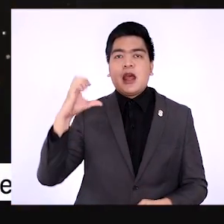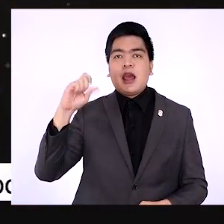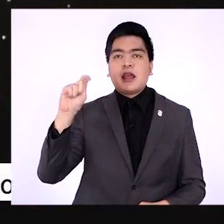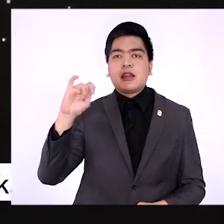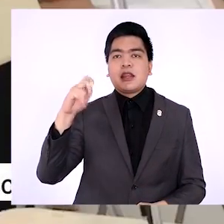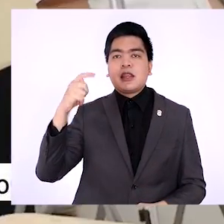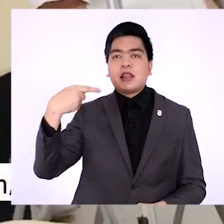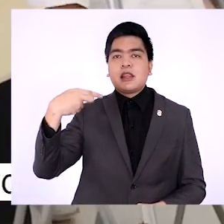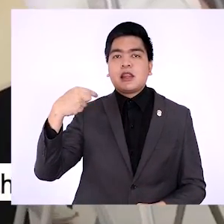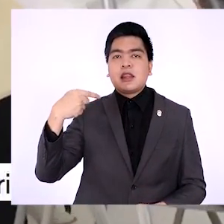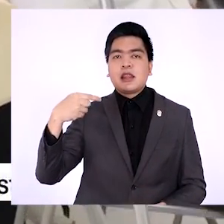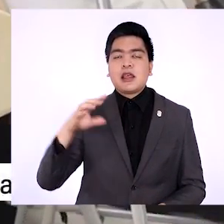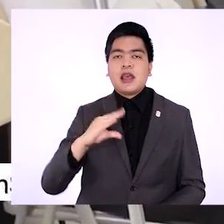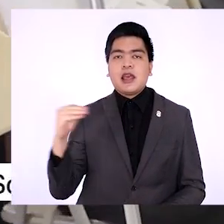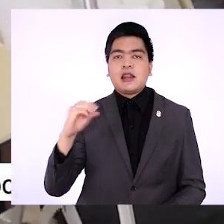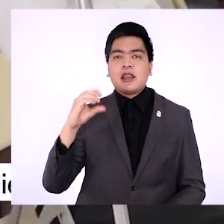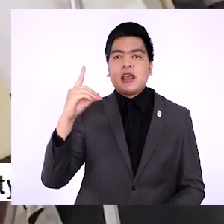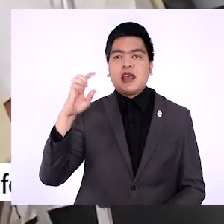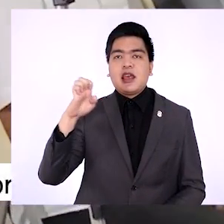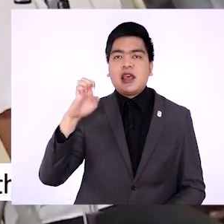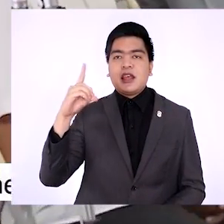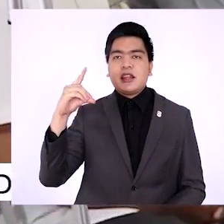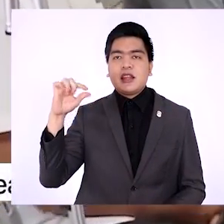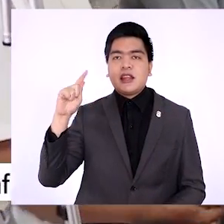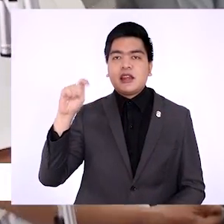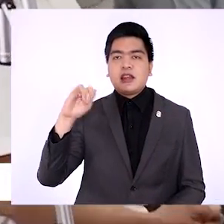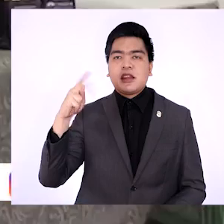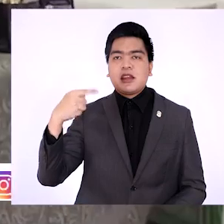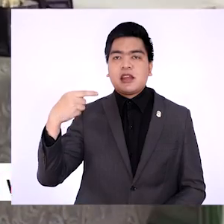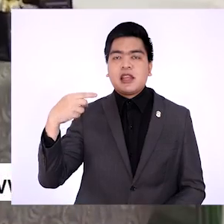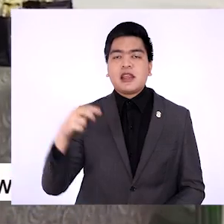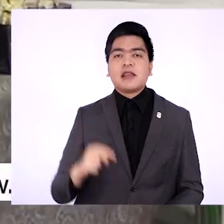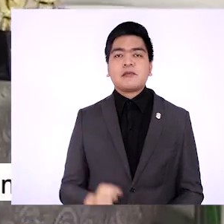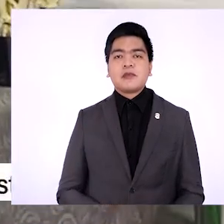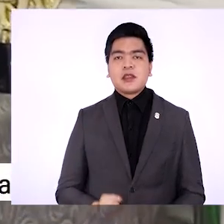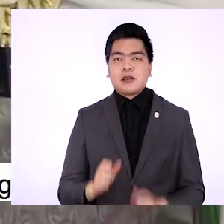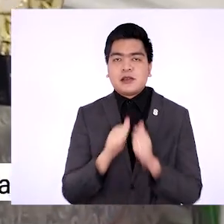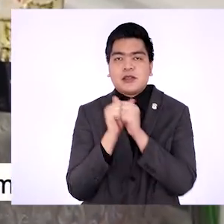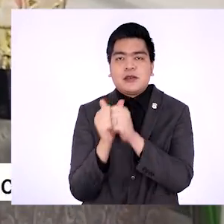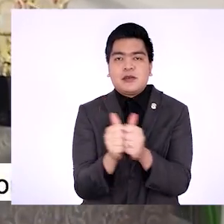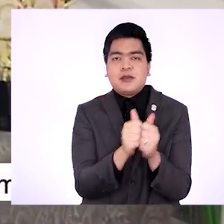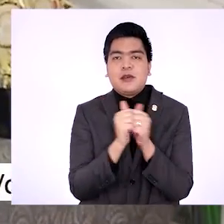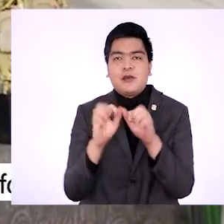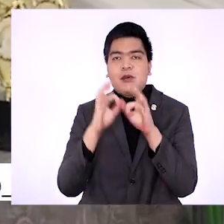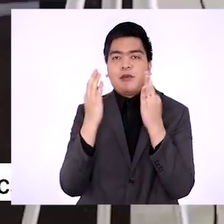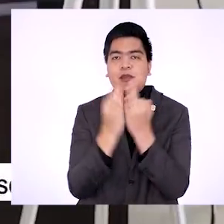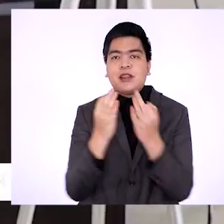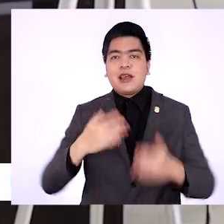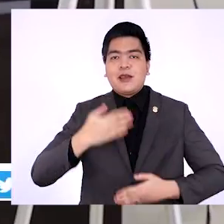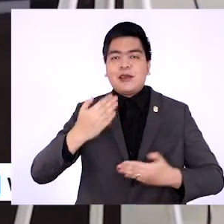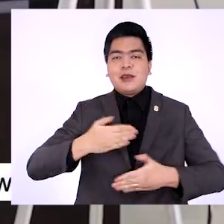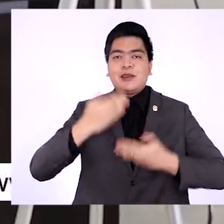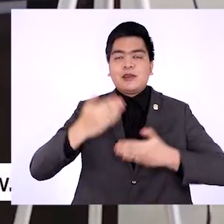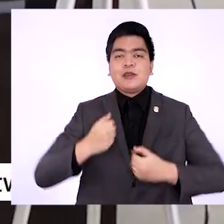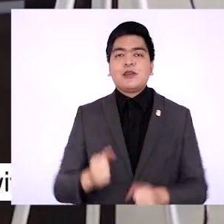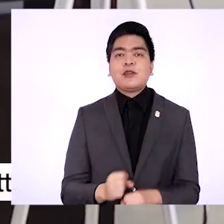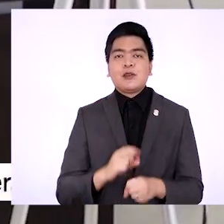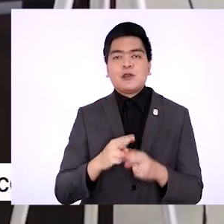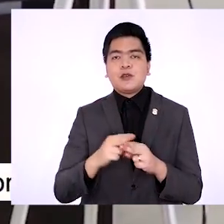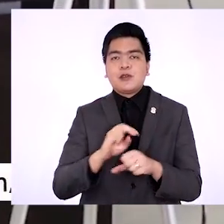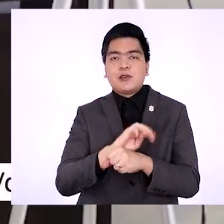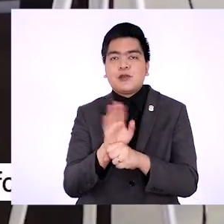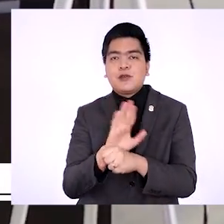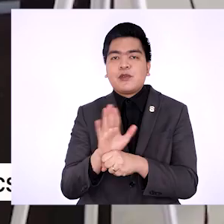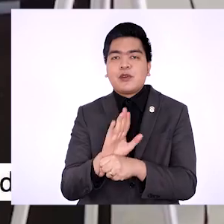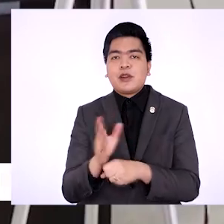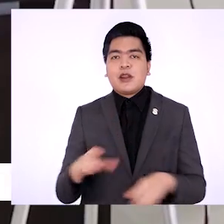editing. Together with their family, brethren enjoyed the short film showing and awarding ceremony.